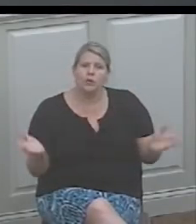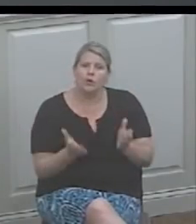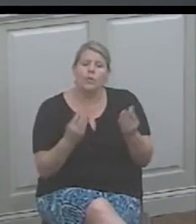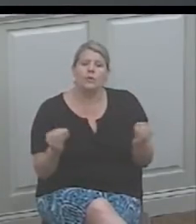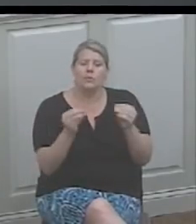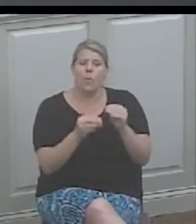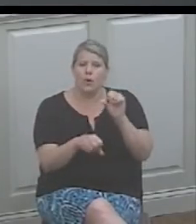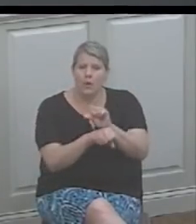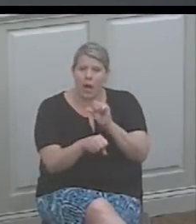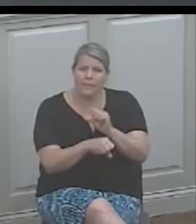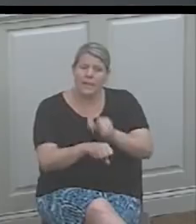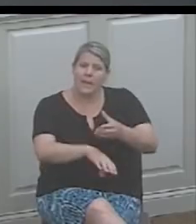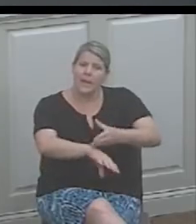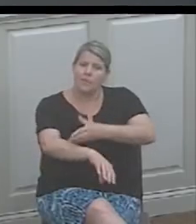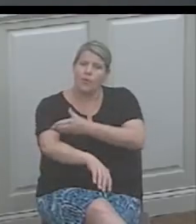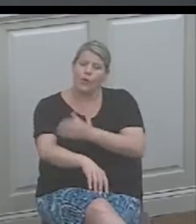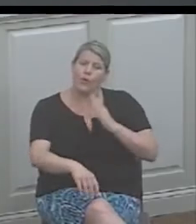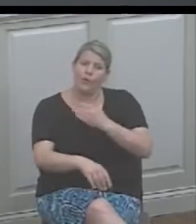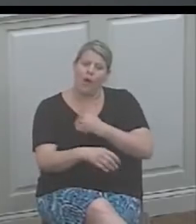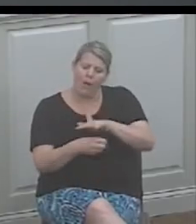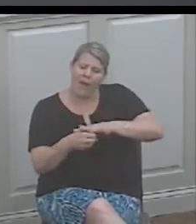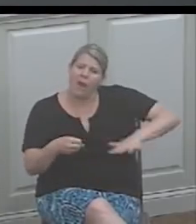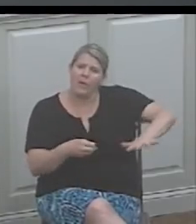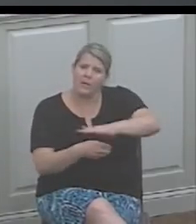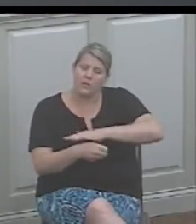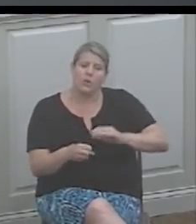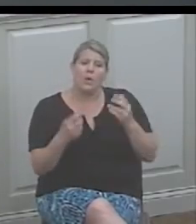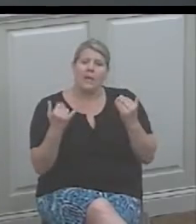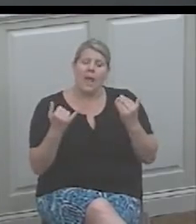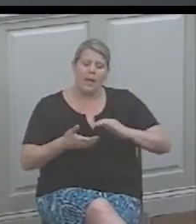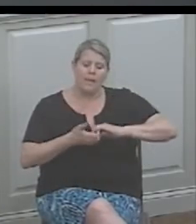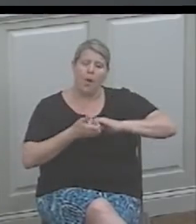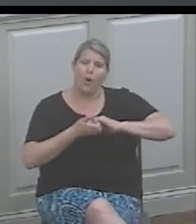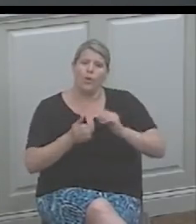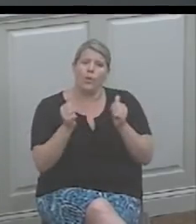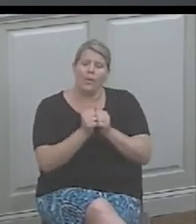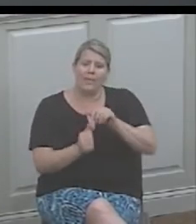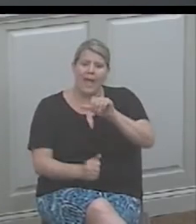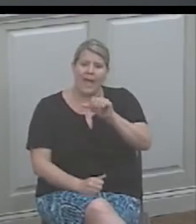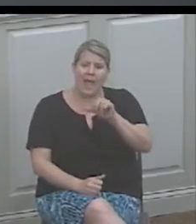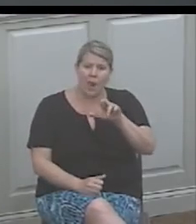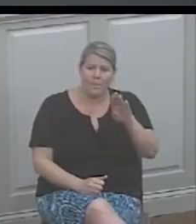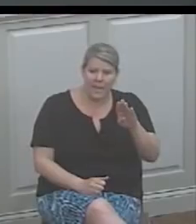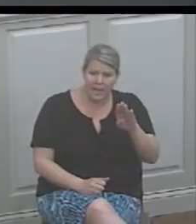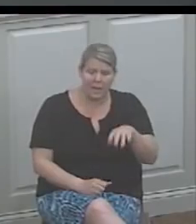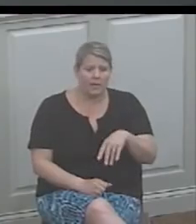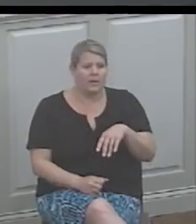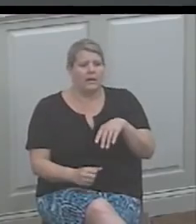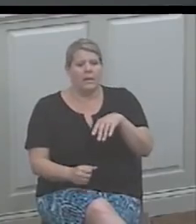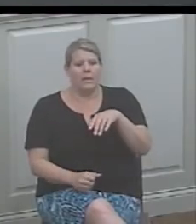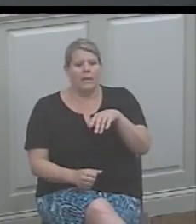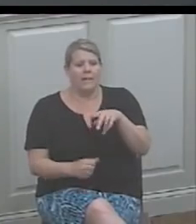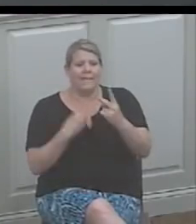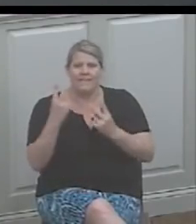and neighborhoods. That is why, in partnership with the City of Danville Architecture Heritage Board, Bridget, you all, the Convention and Visitors Bureau with